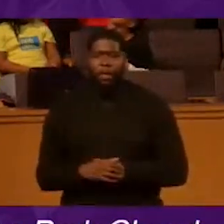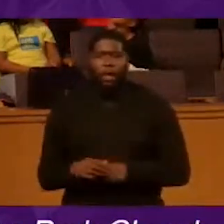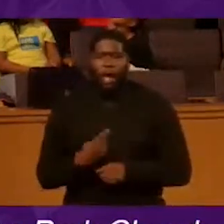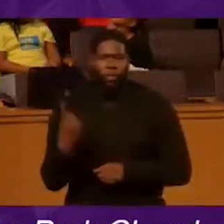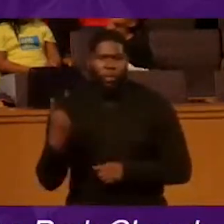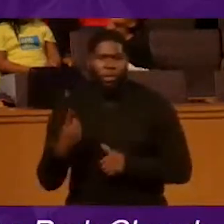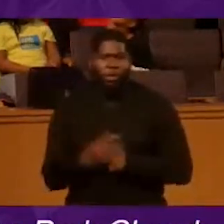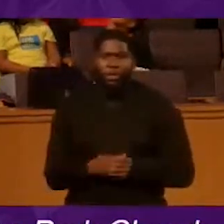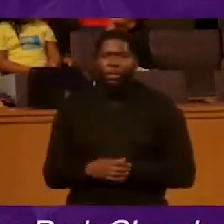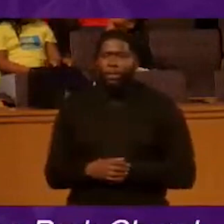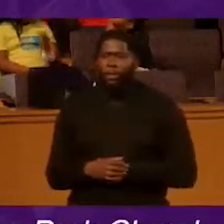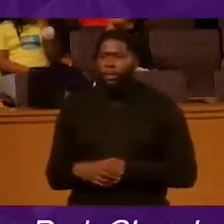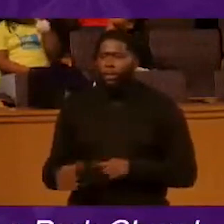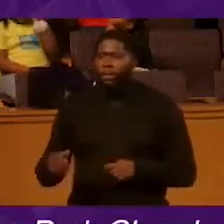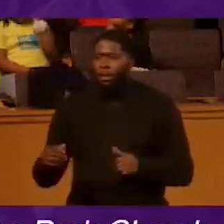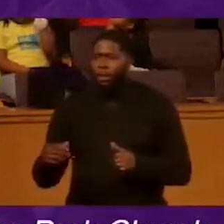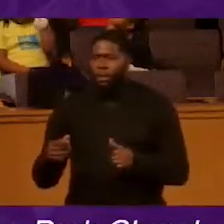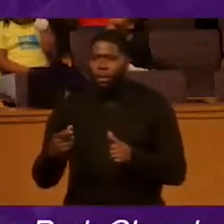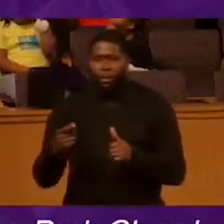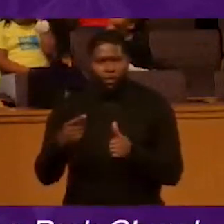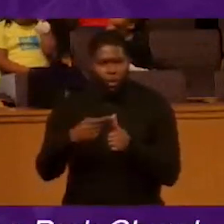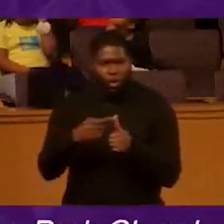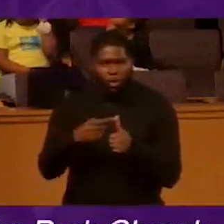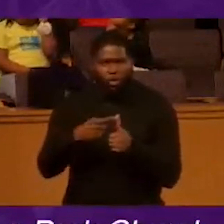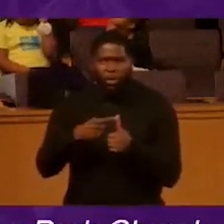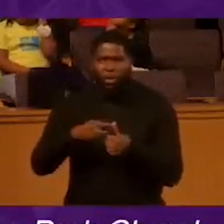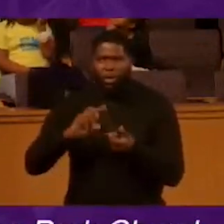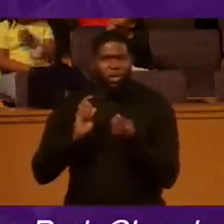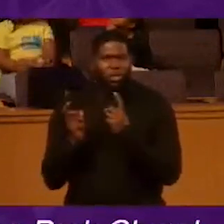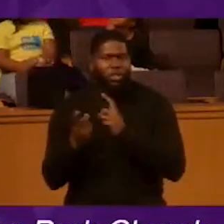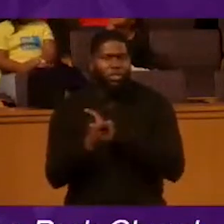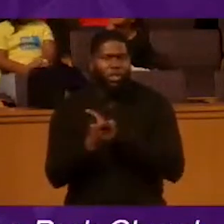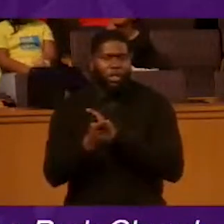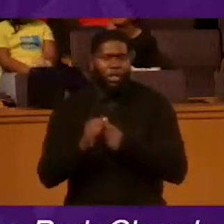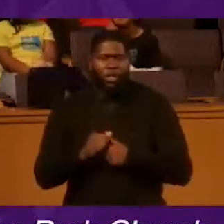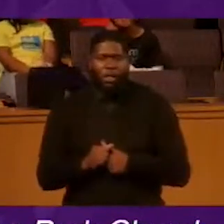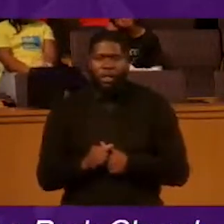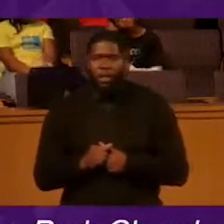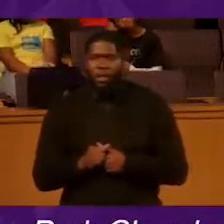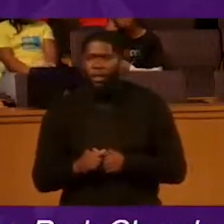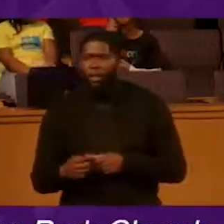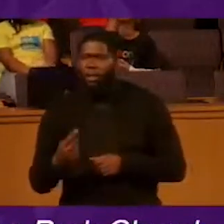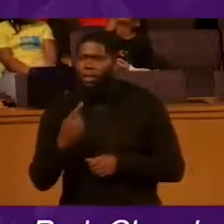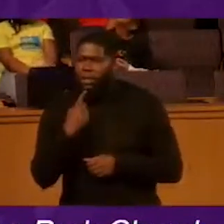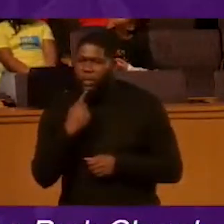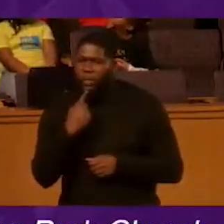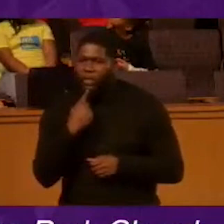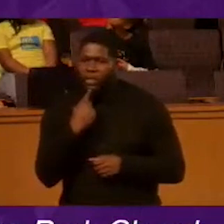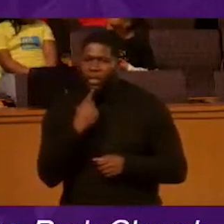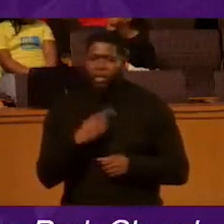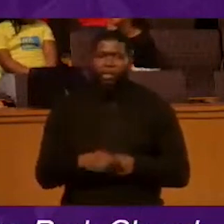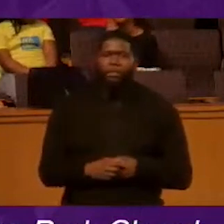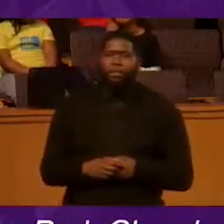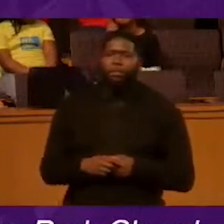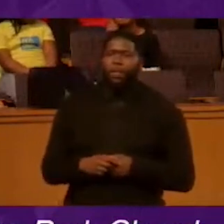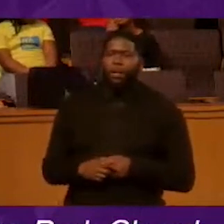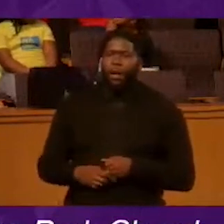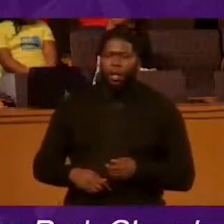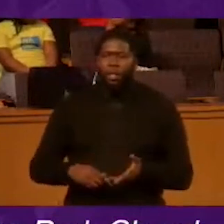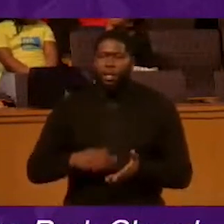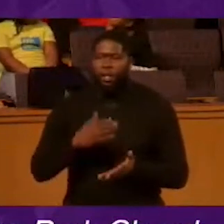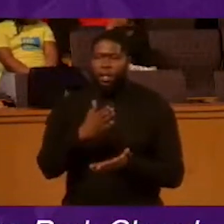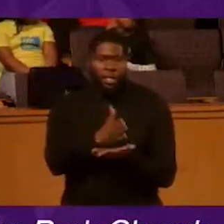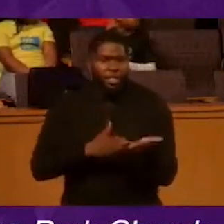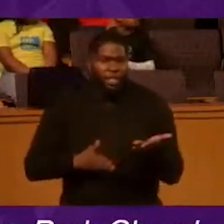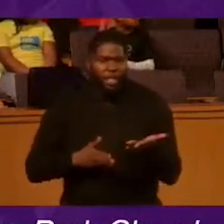my priorities are shifting. Just the seriousness of what I'm going to say the second half of my life is probably